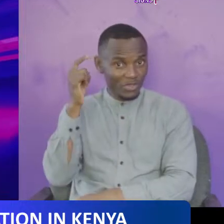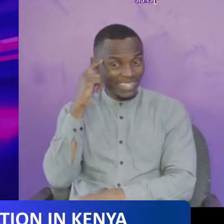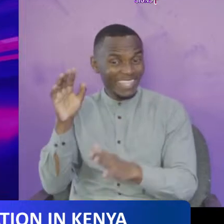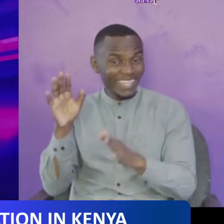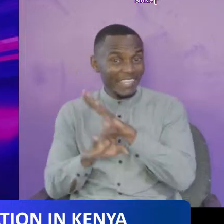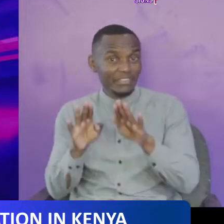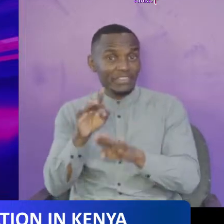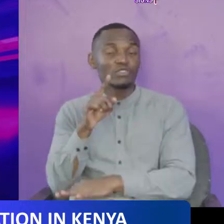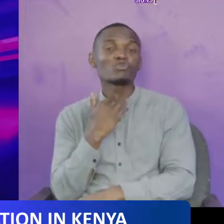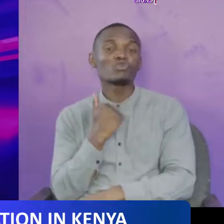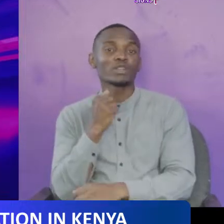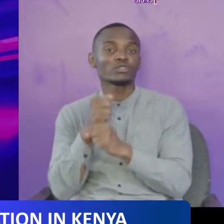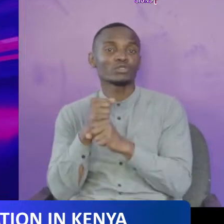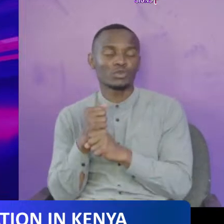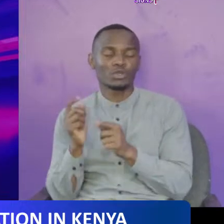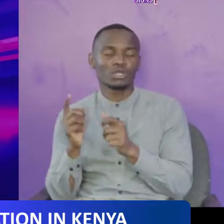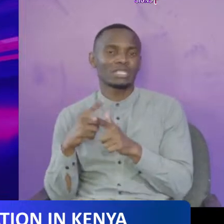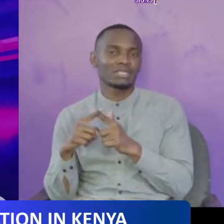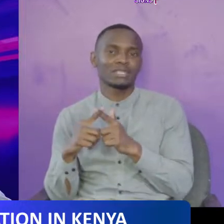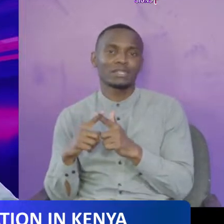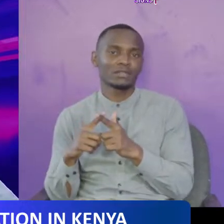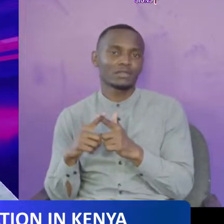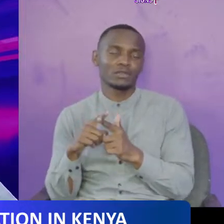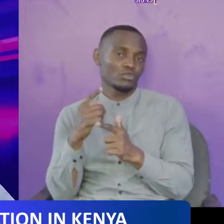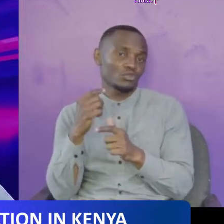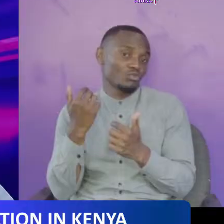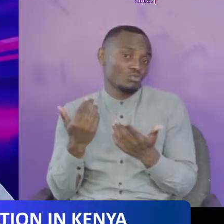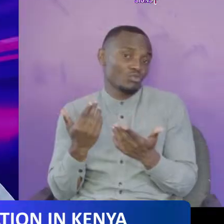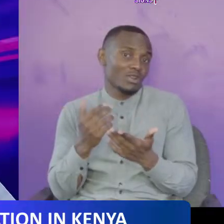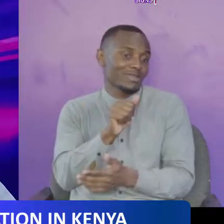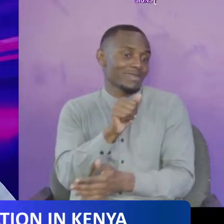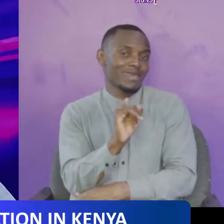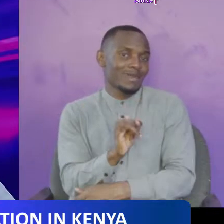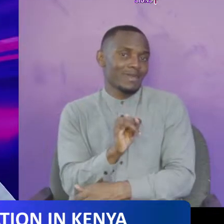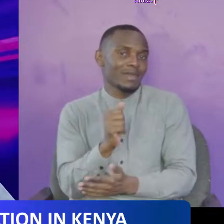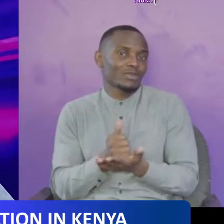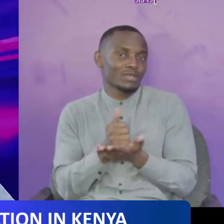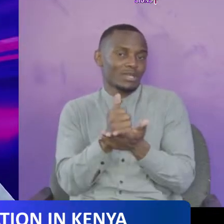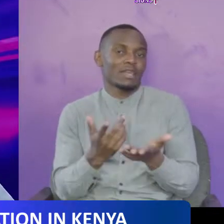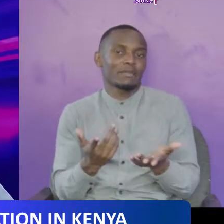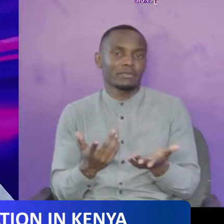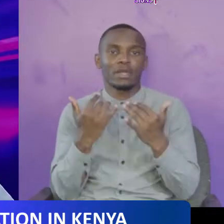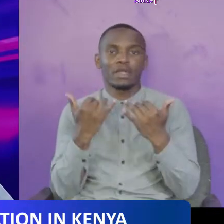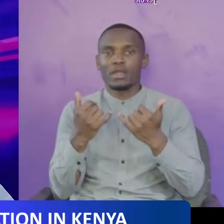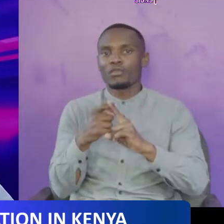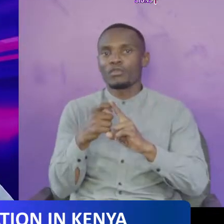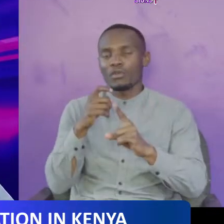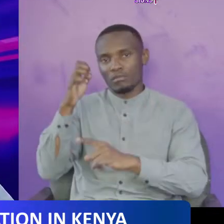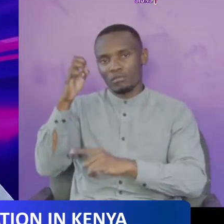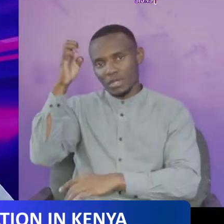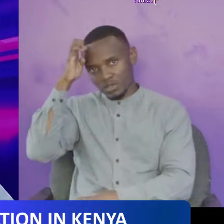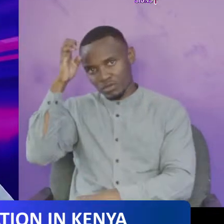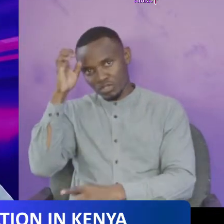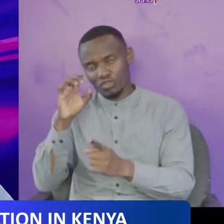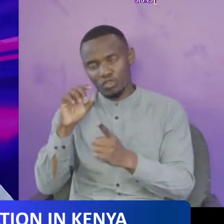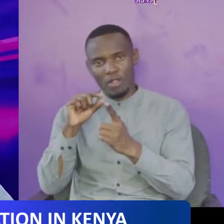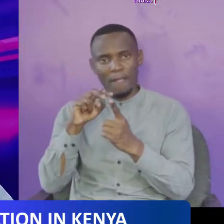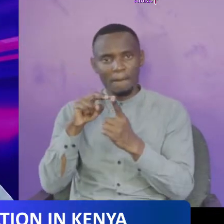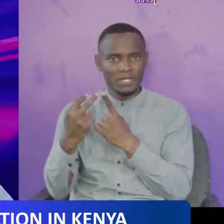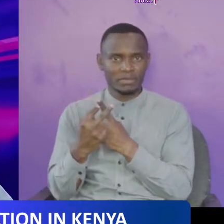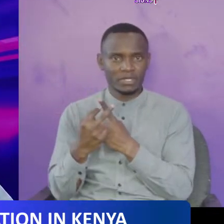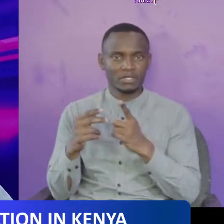you want to give that power to artificial intelligence. From an educational point of view, and for the